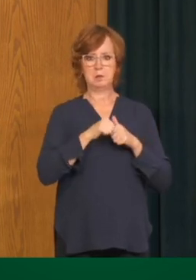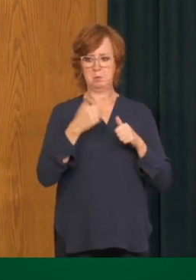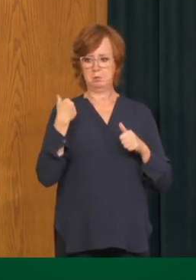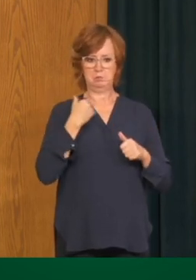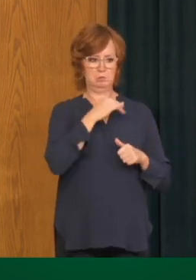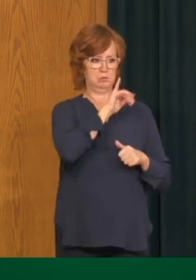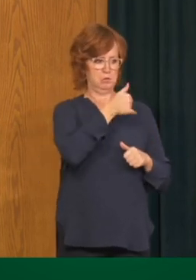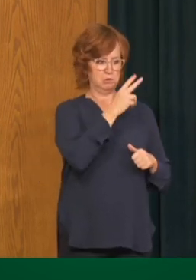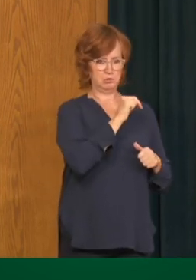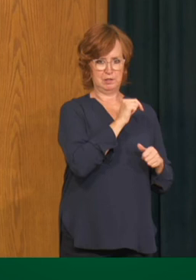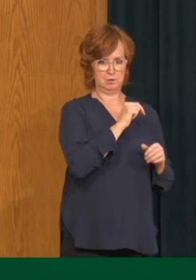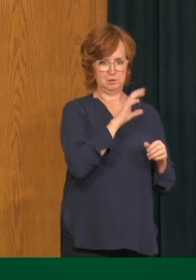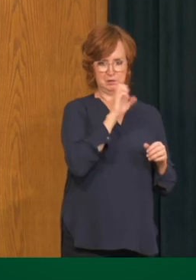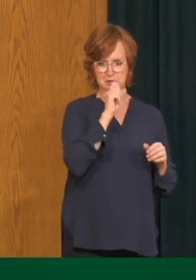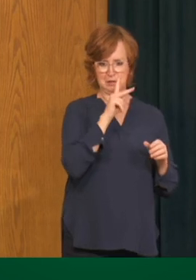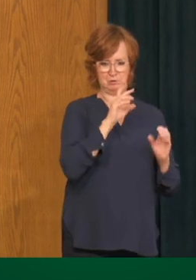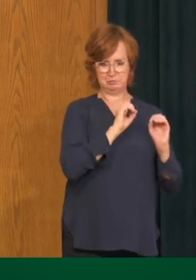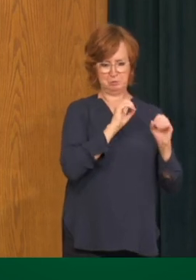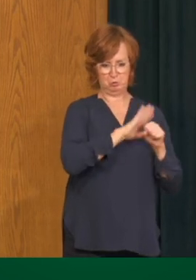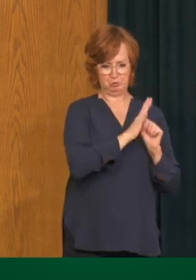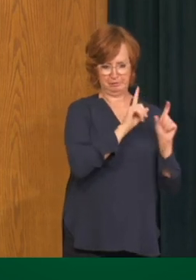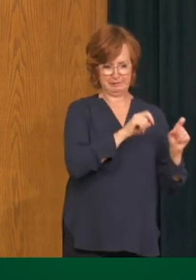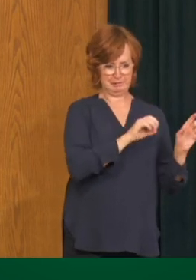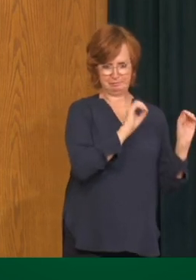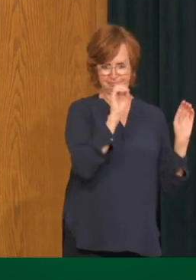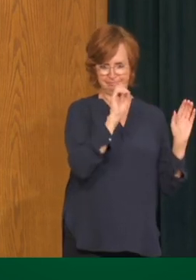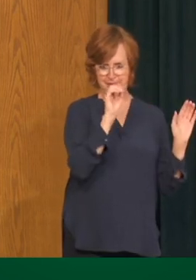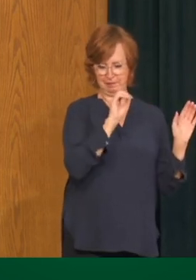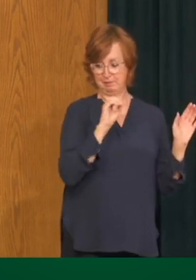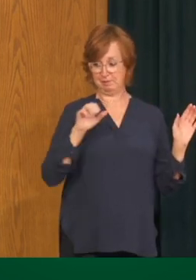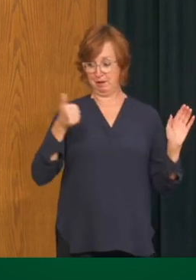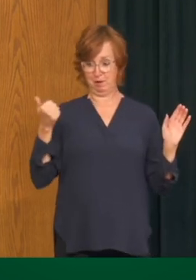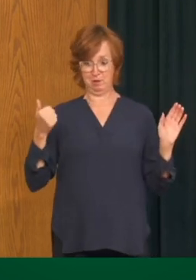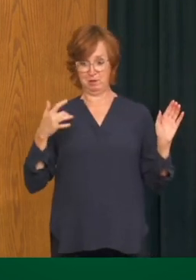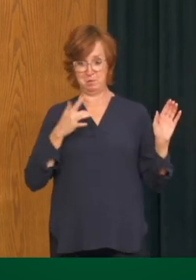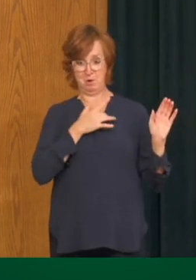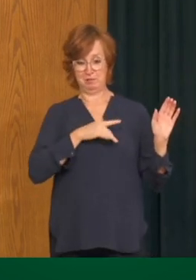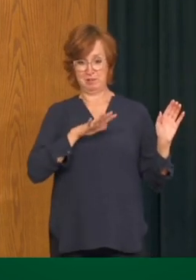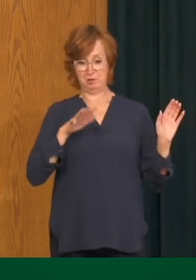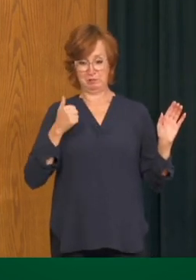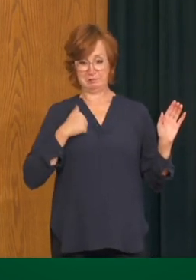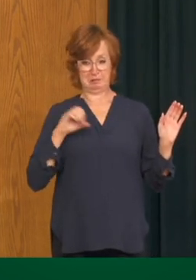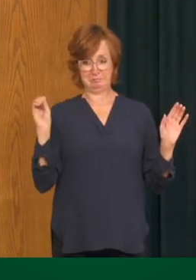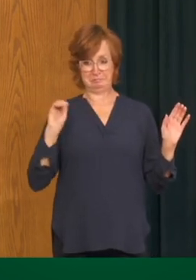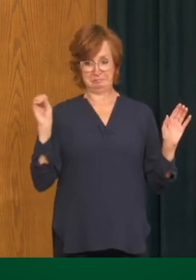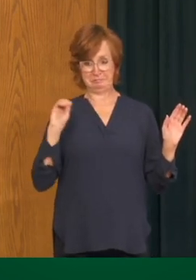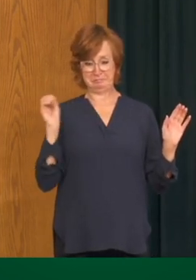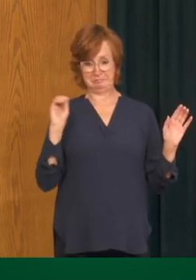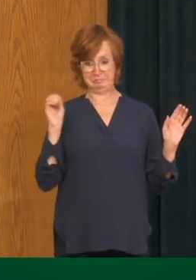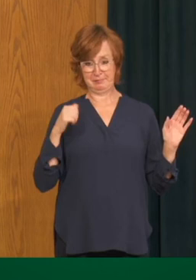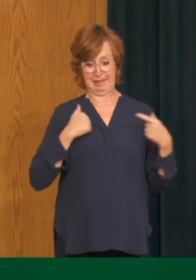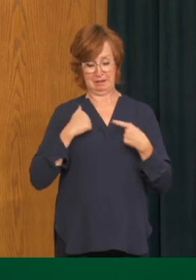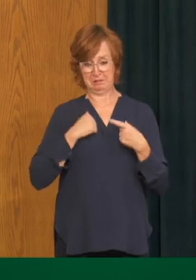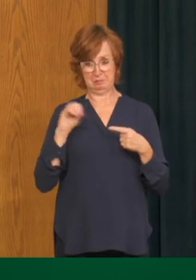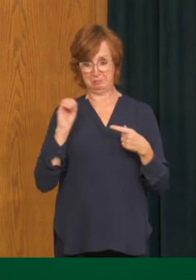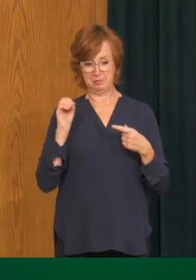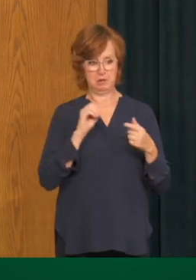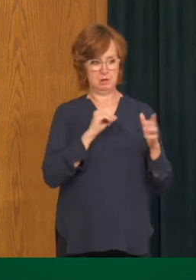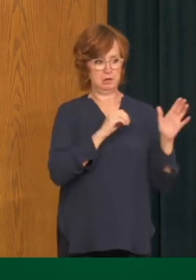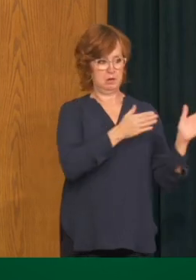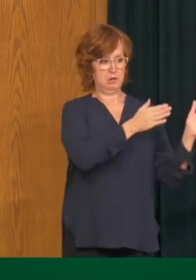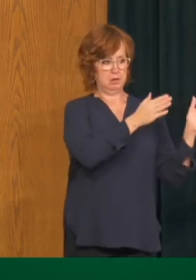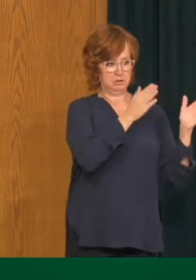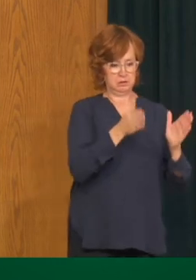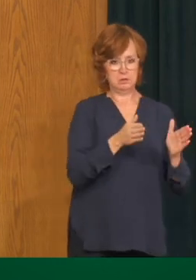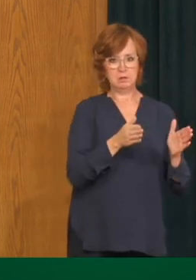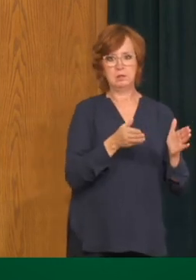January, Saskatchewan wasn't doing any COVID testing, nor was any other province in Canada, or that to my knowledge. We quickly